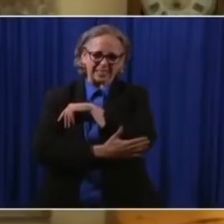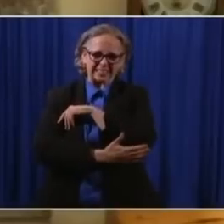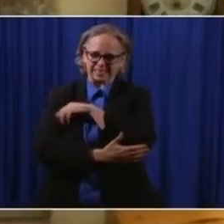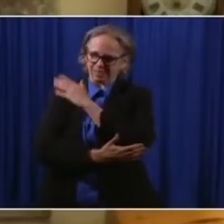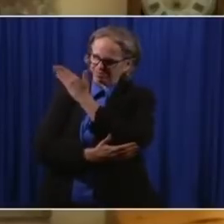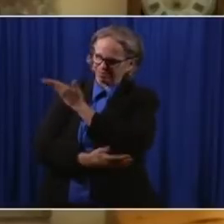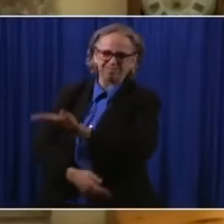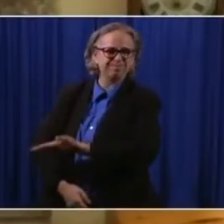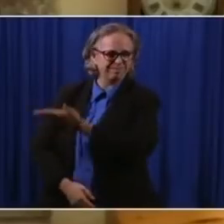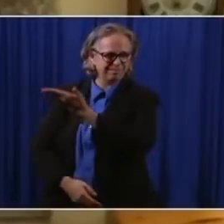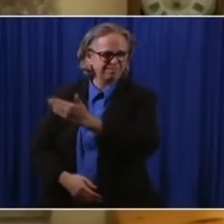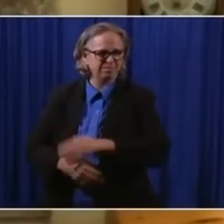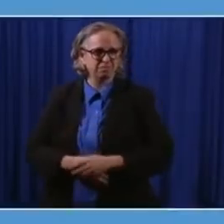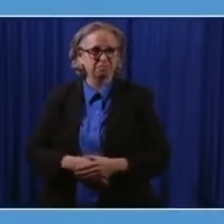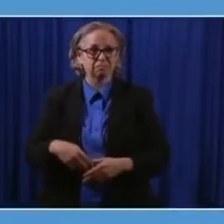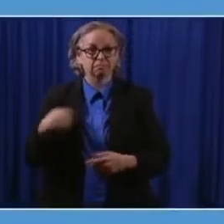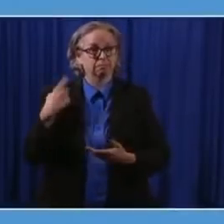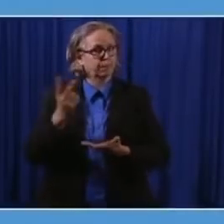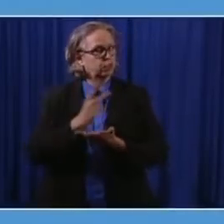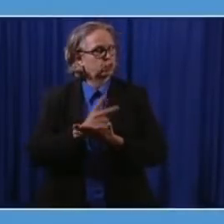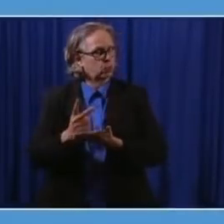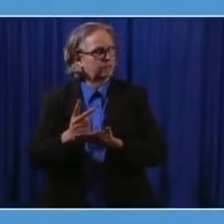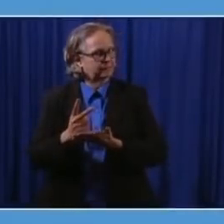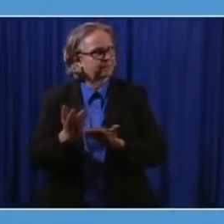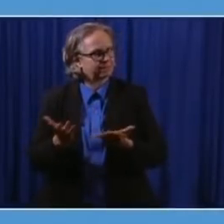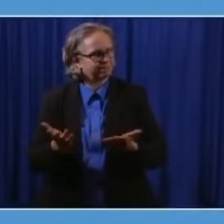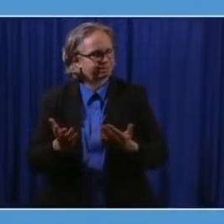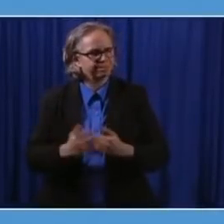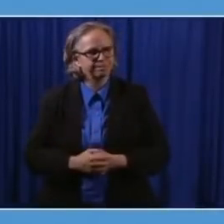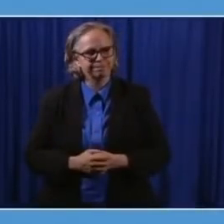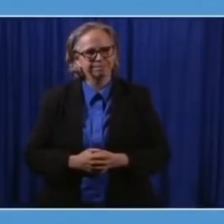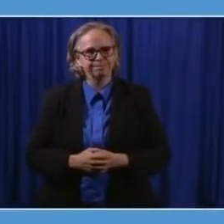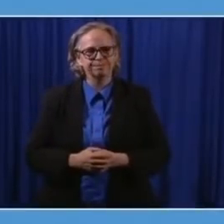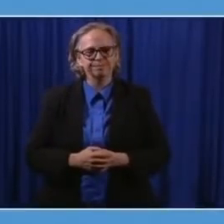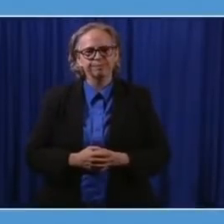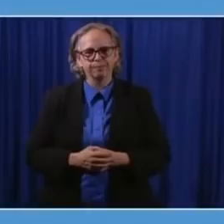last 14 days, and it's by